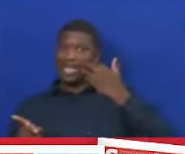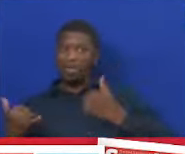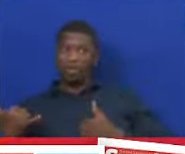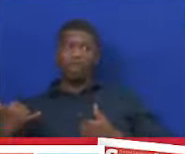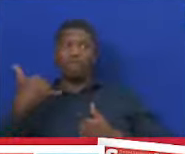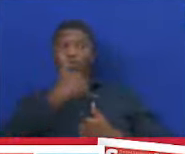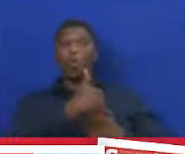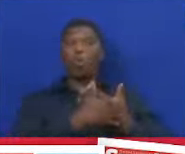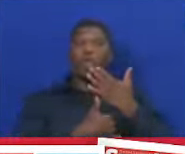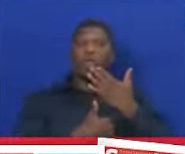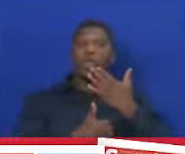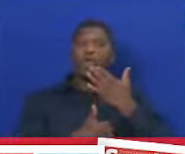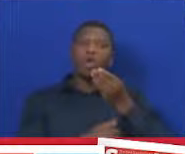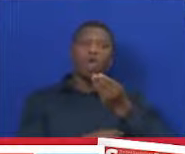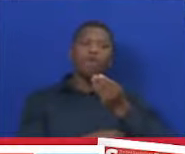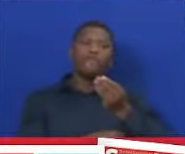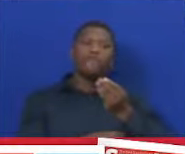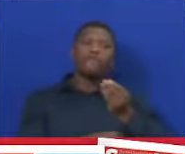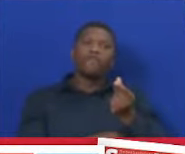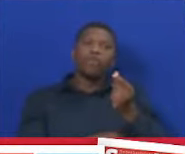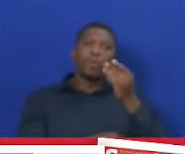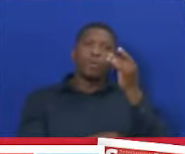after 1700 hours.